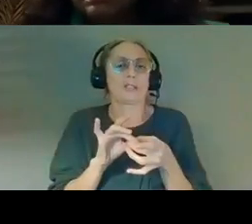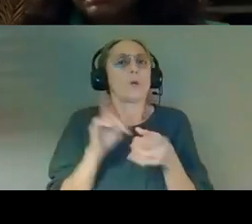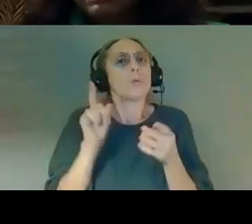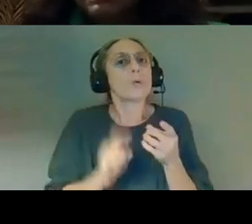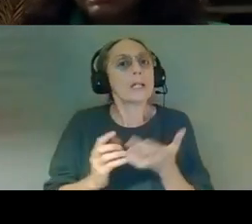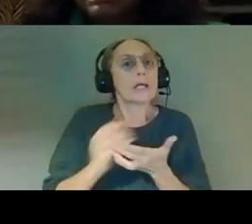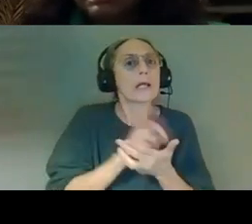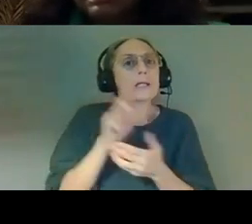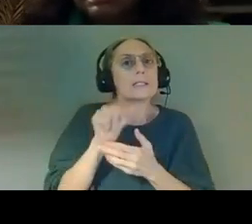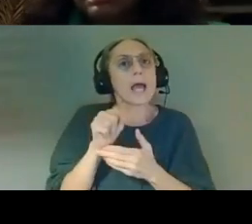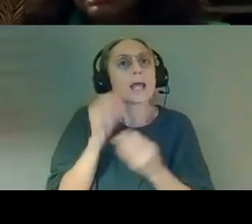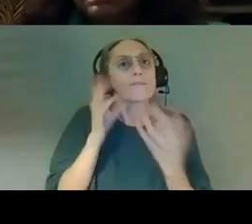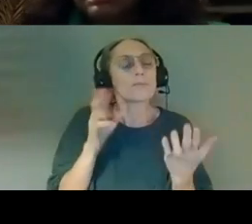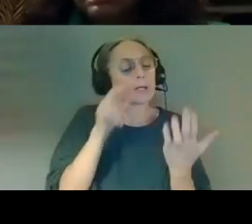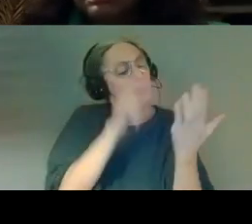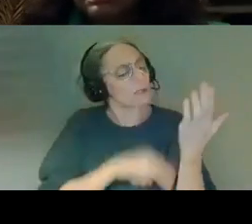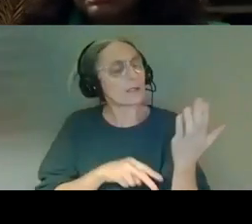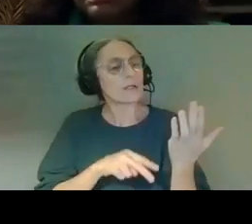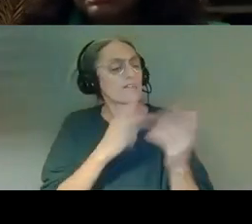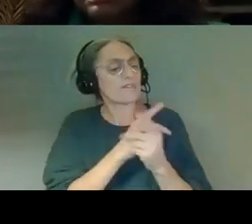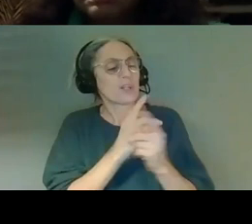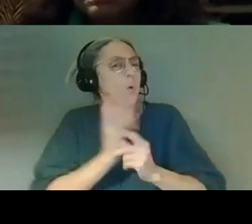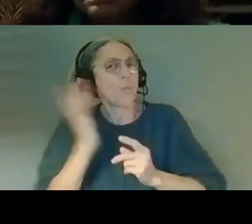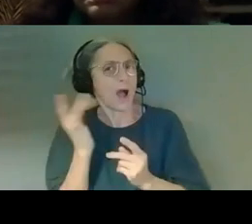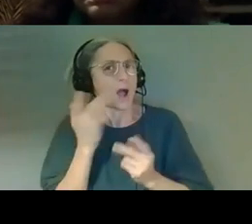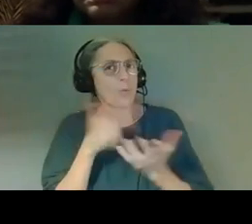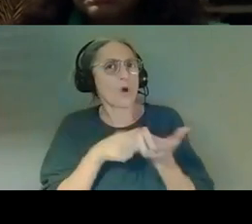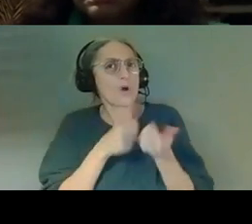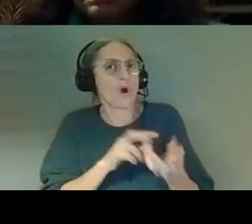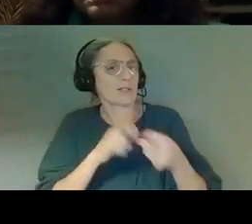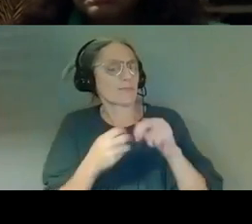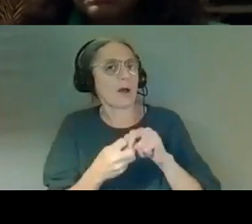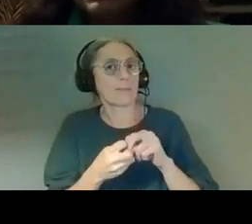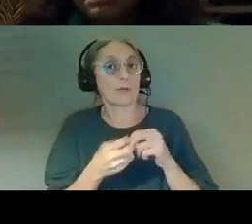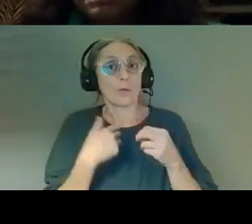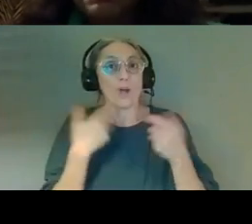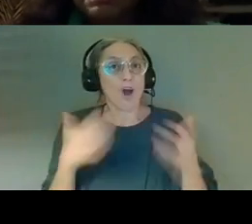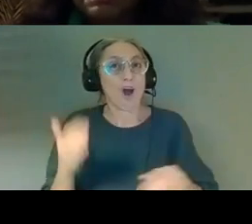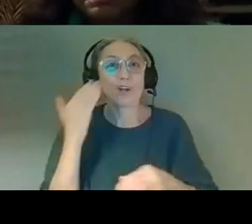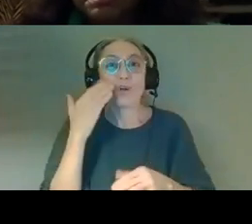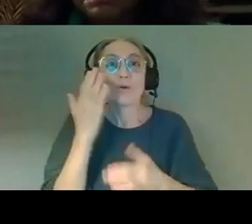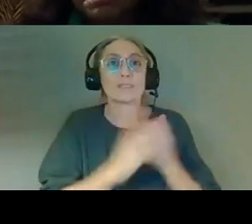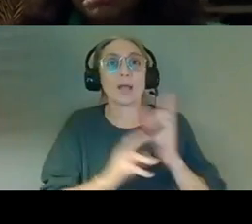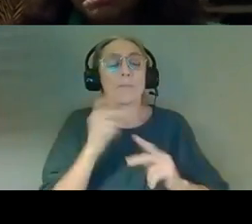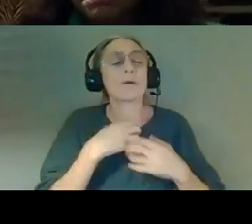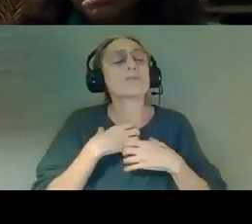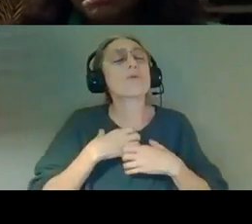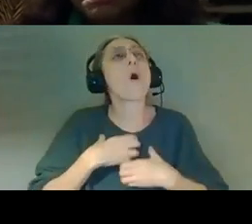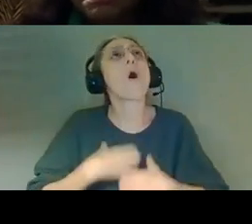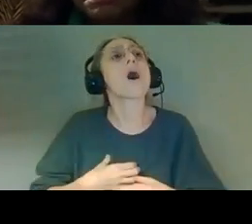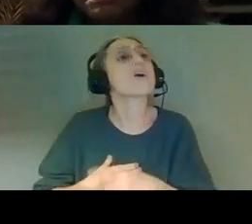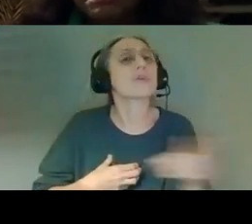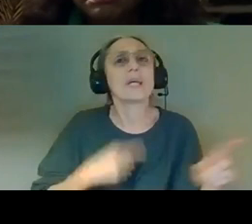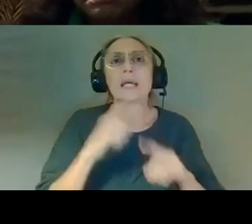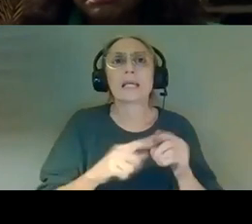certainly know there is a problem. And in our case, people are practically dying of hunger, right? And transportation has a role in it. So I think